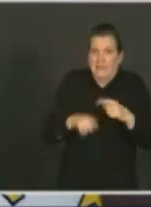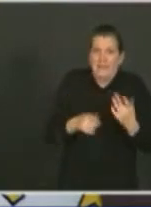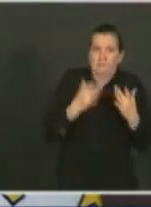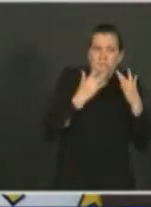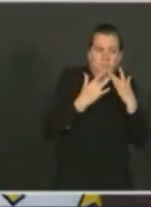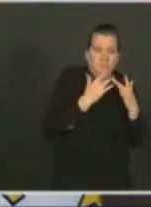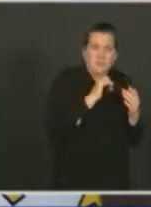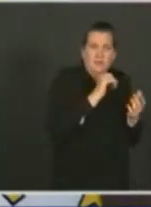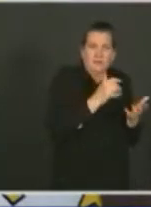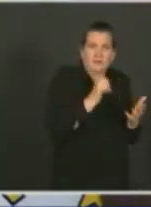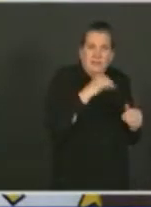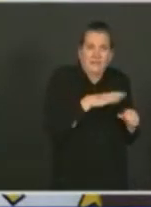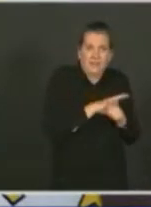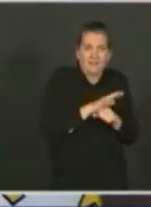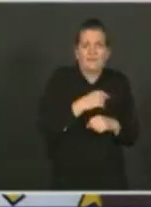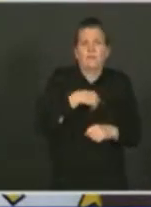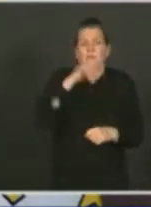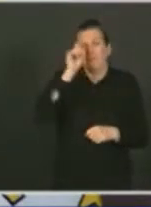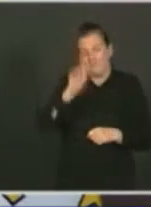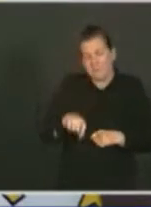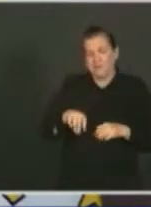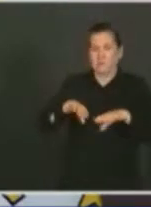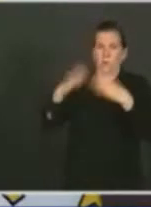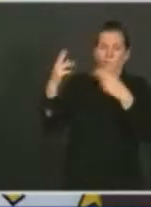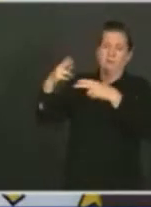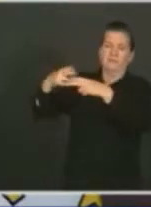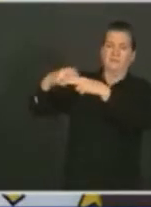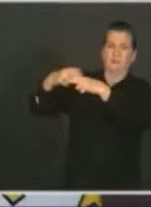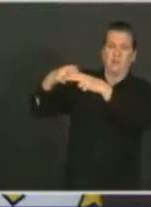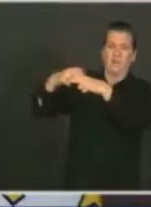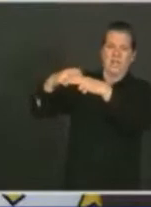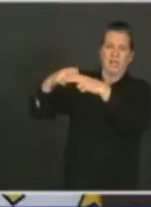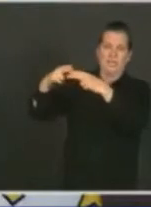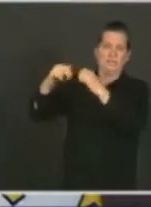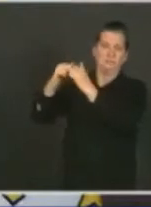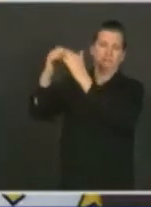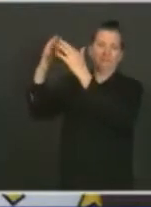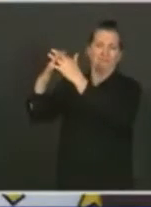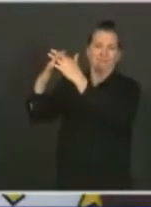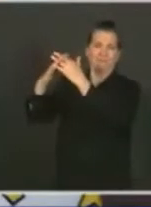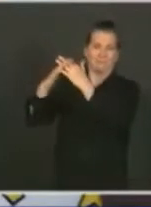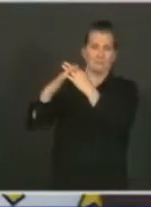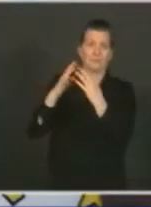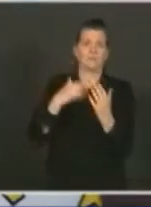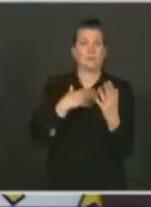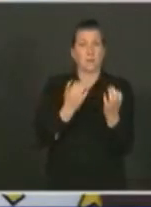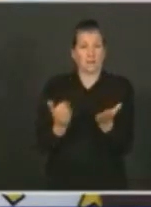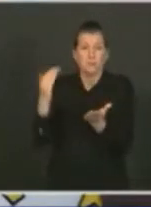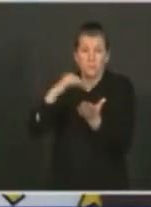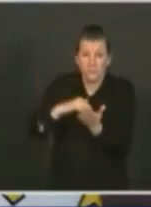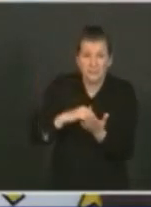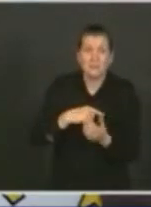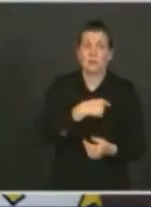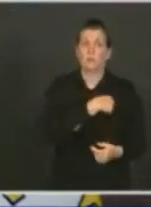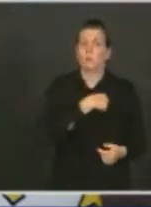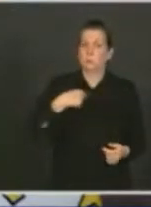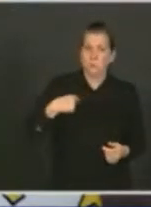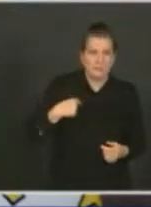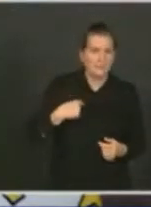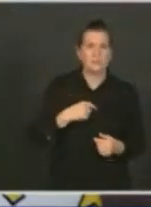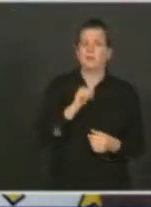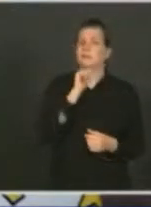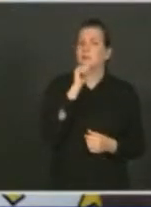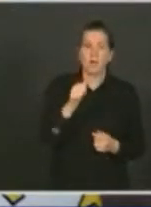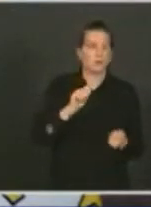the field hospital within days to weeks. Let me repeat that. If we, the people of Rhode Island, don't